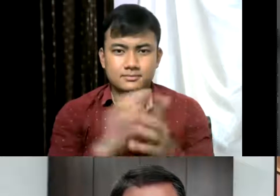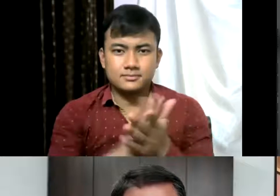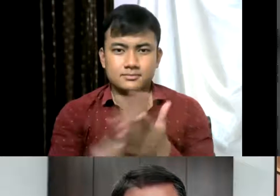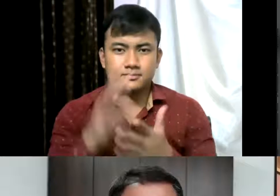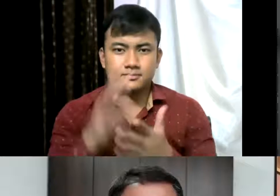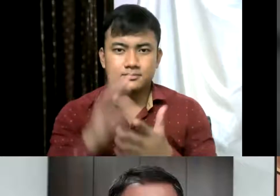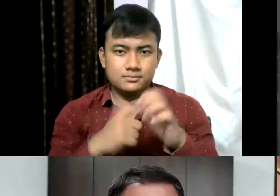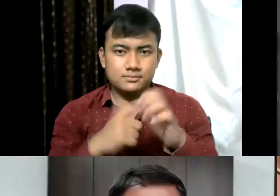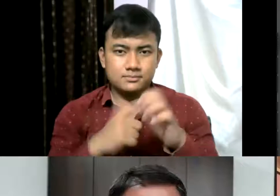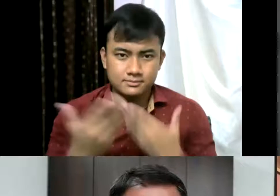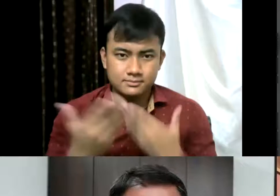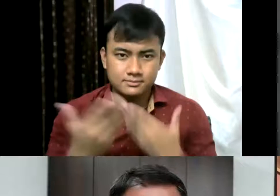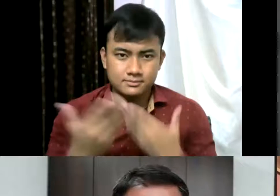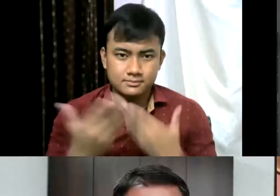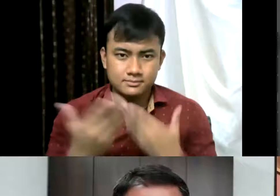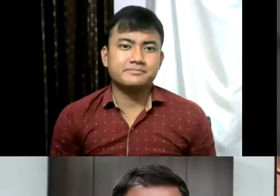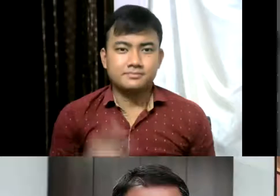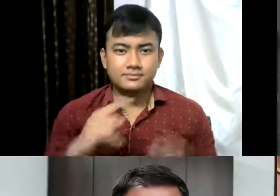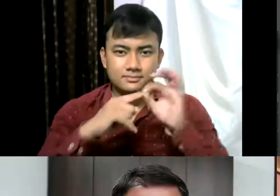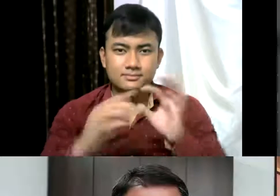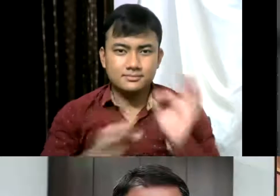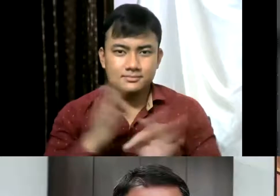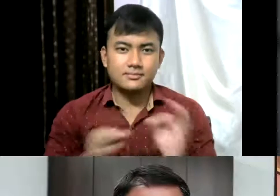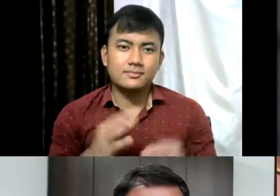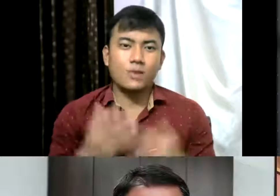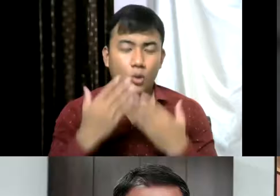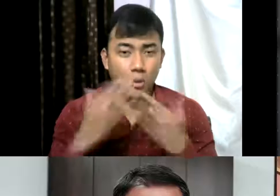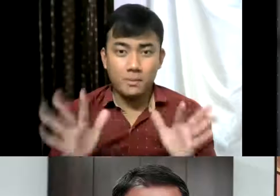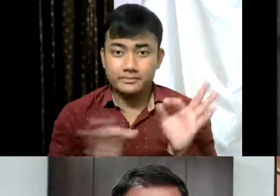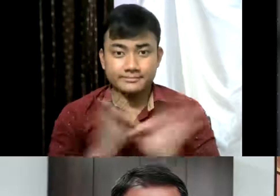Yeah, thanks, Smita, for laying it out and so beautifully.